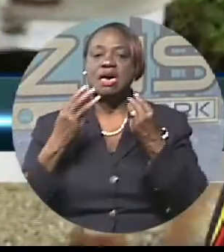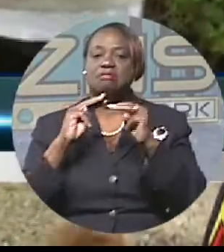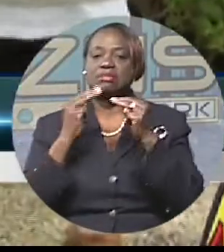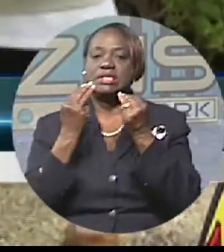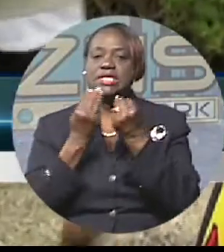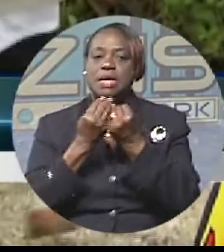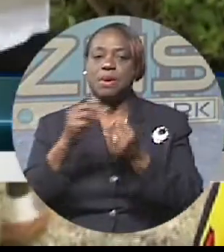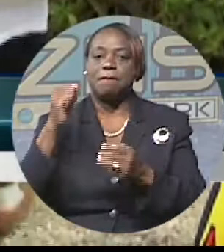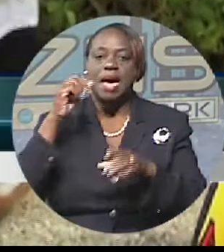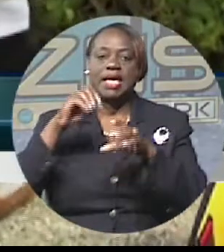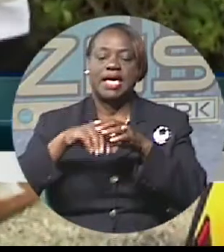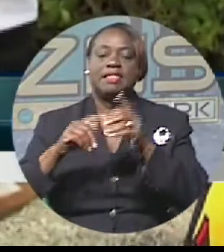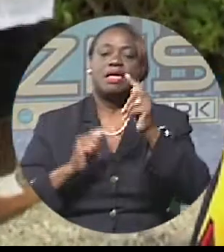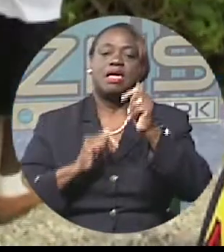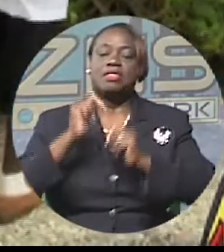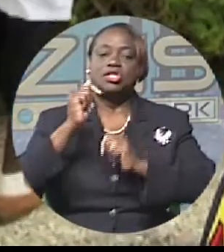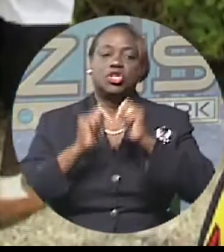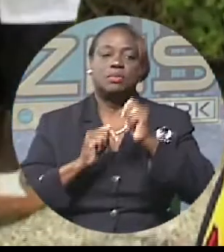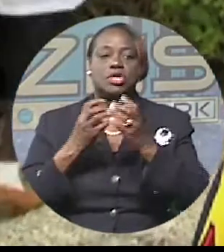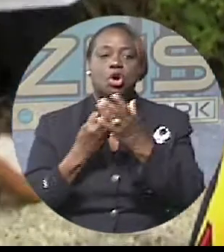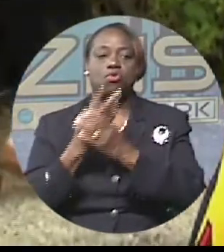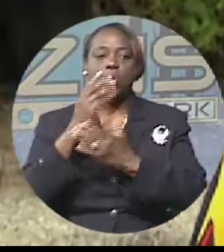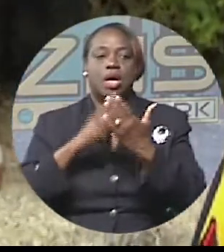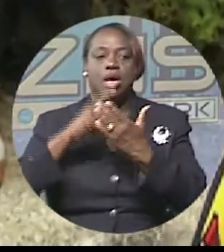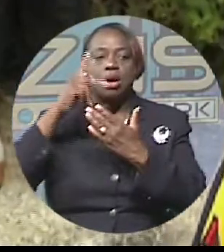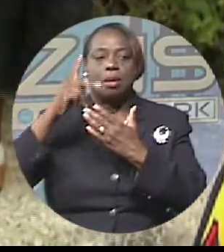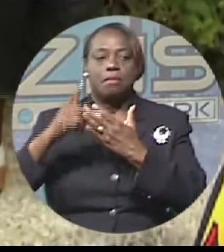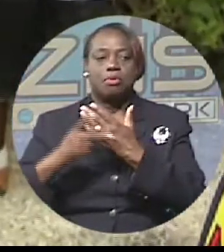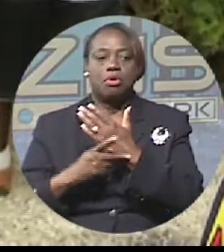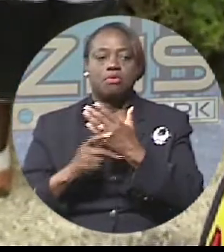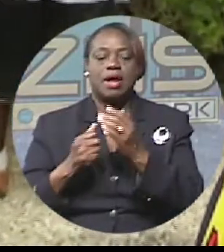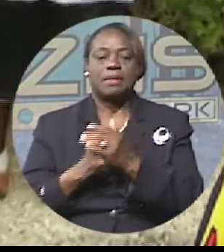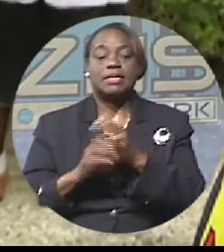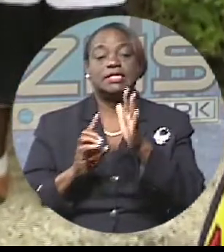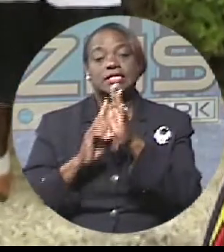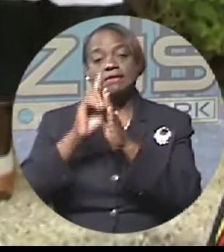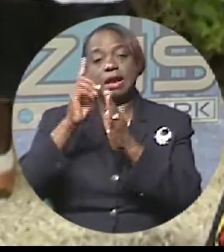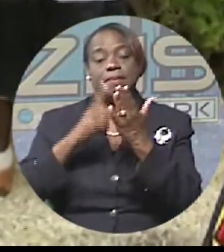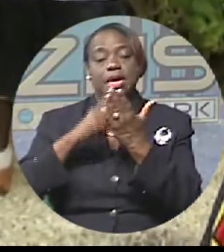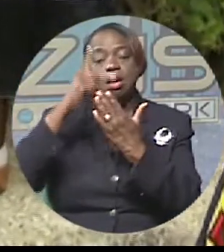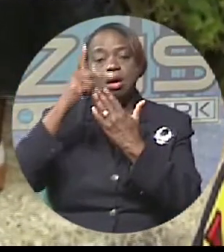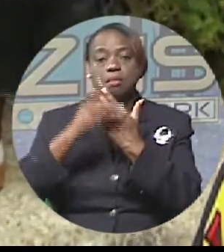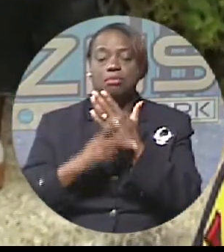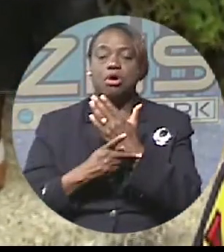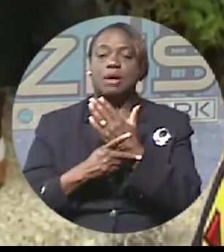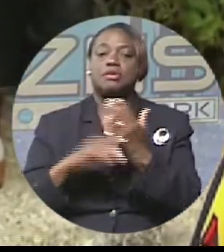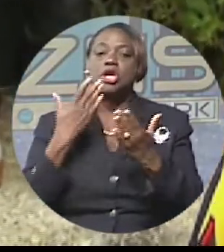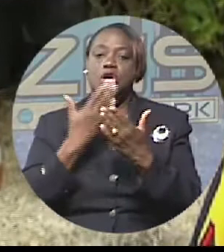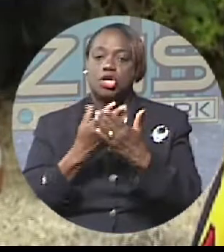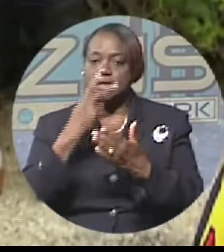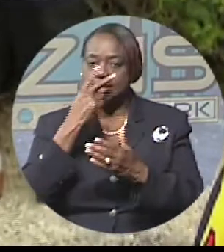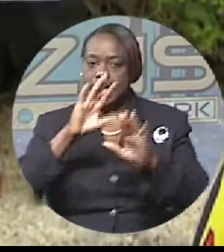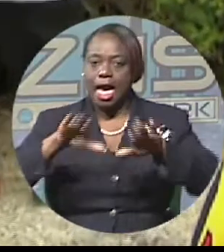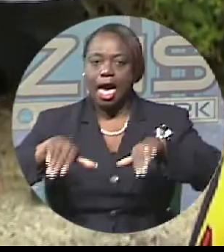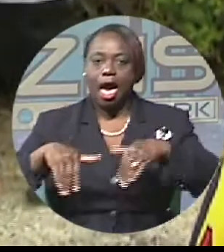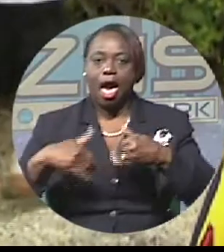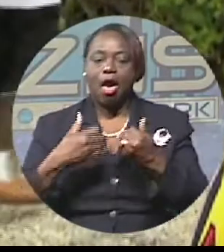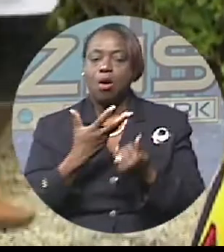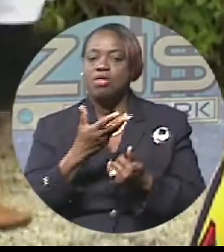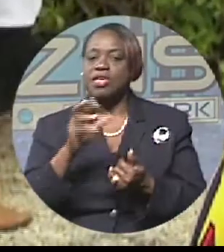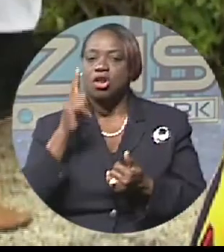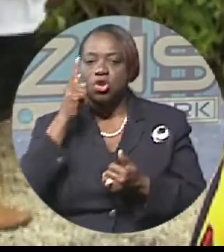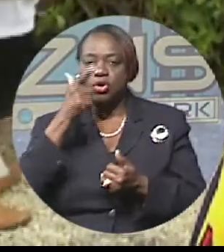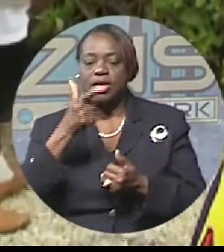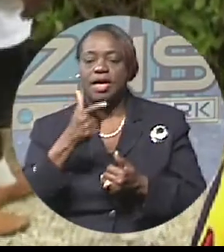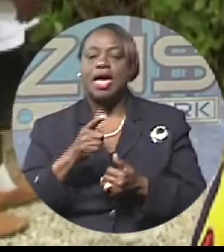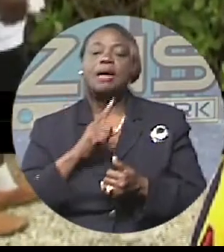while. And it's a growing program, and so it's a developmental program, and so it's a good opportunity to see how they're looking. And I'm sure the boys will